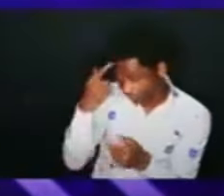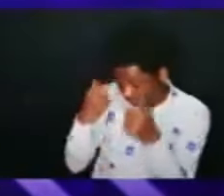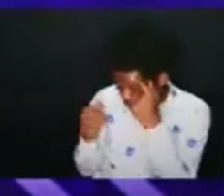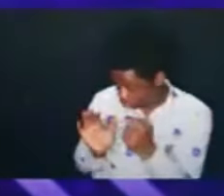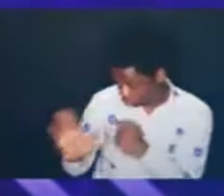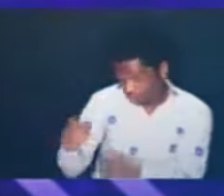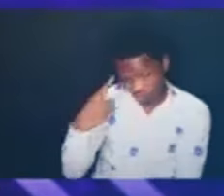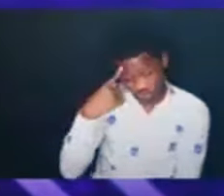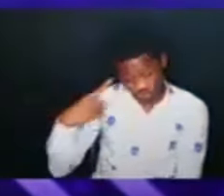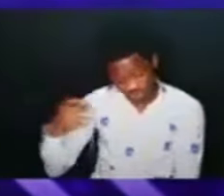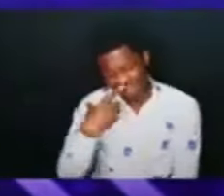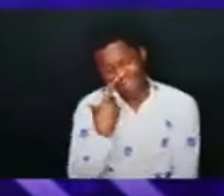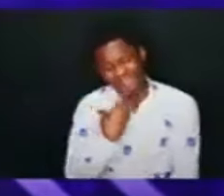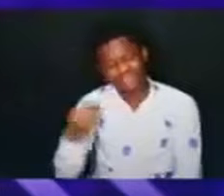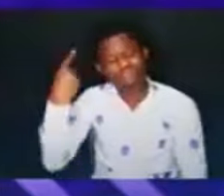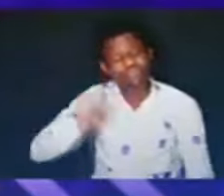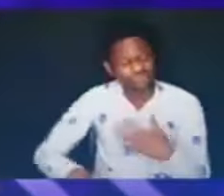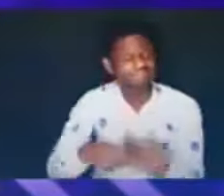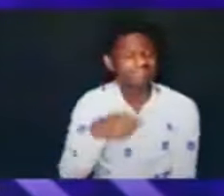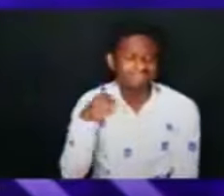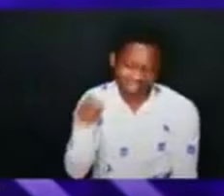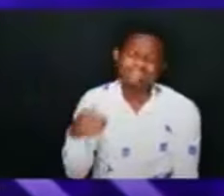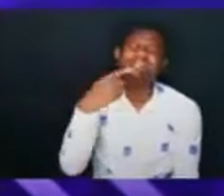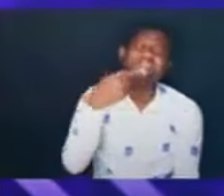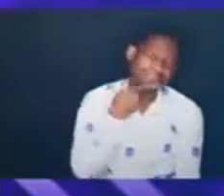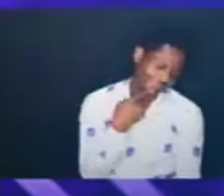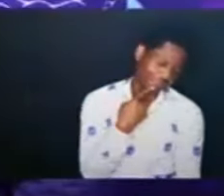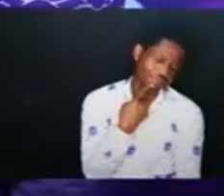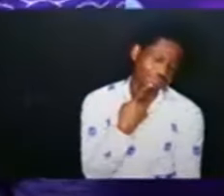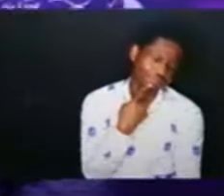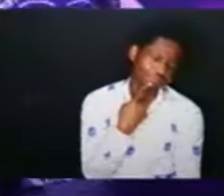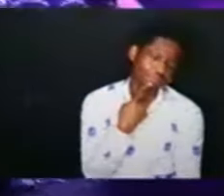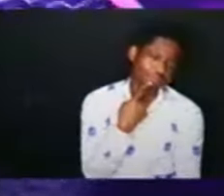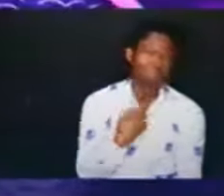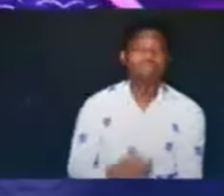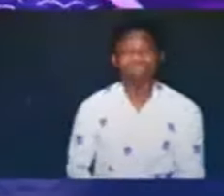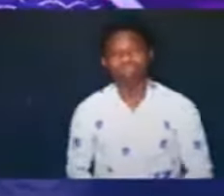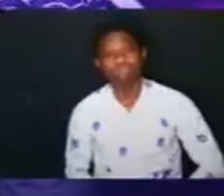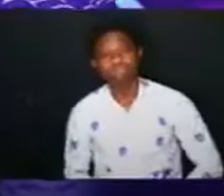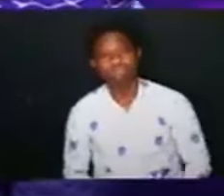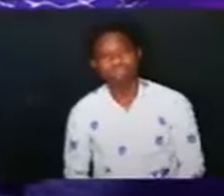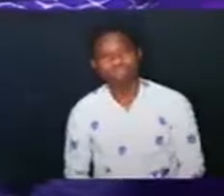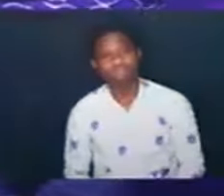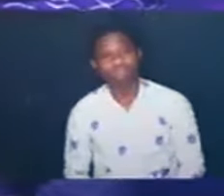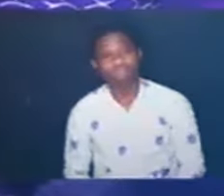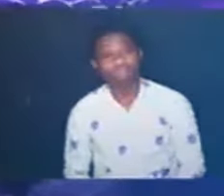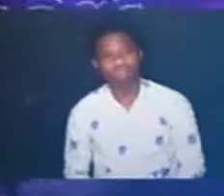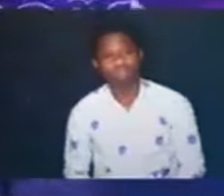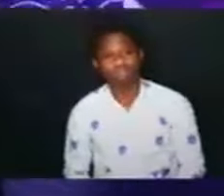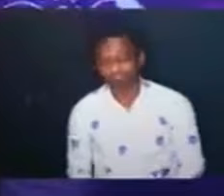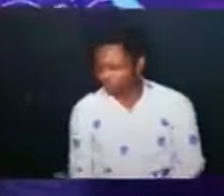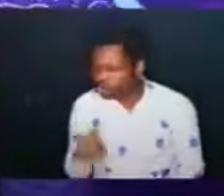of his dream and what he had said. It is not so